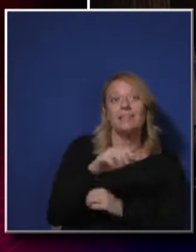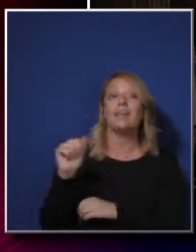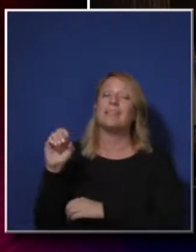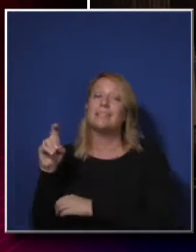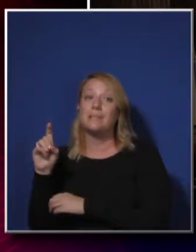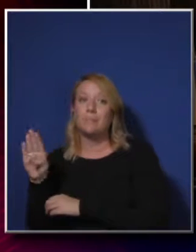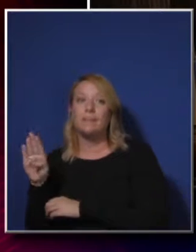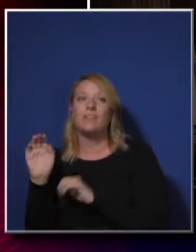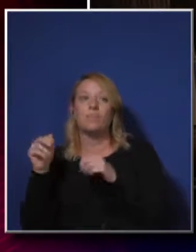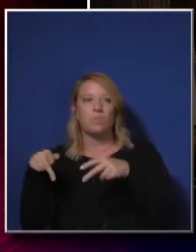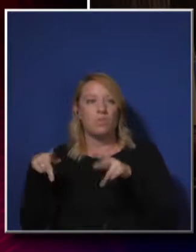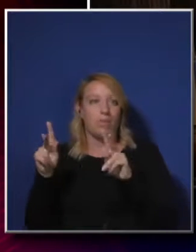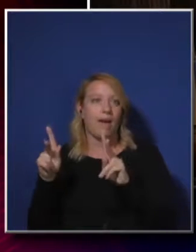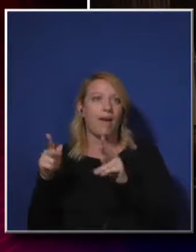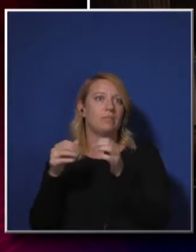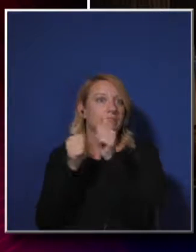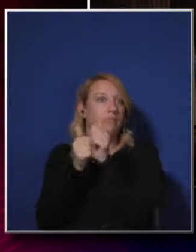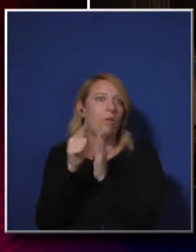Thank you.